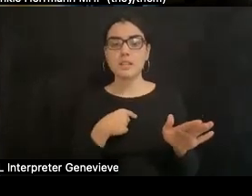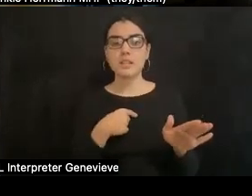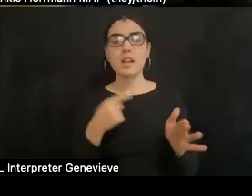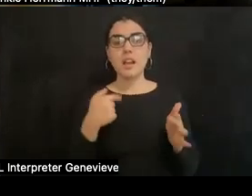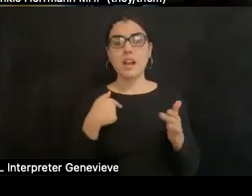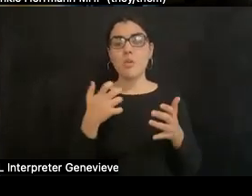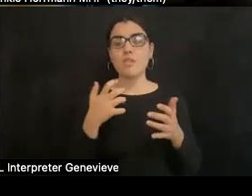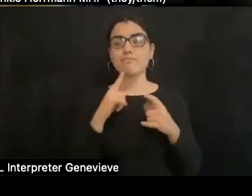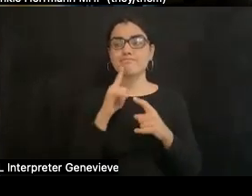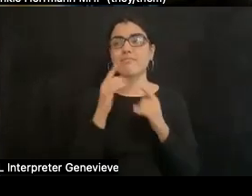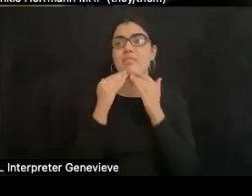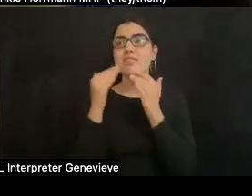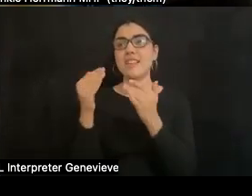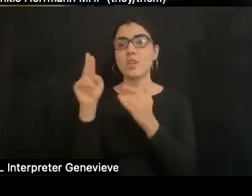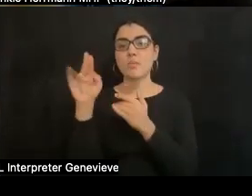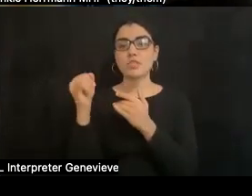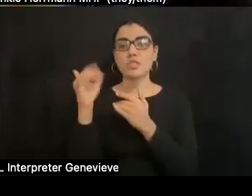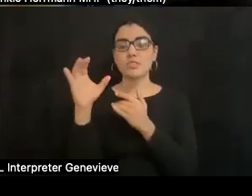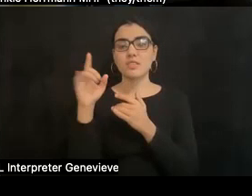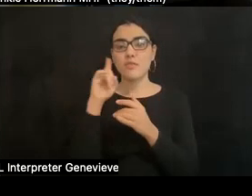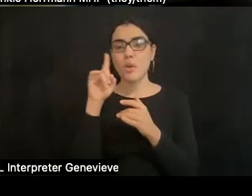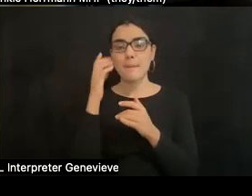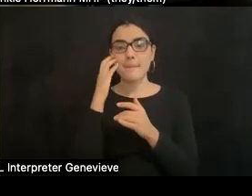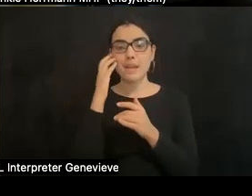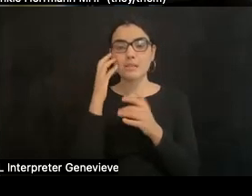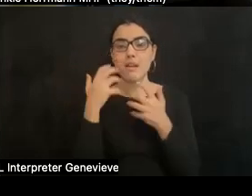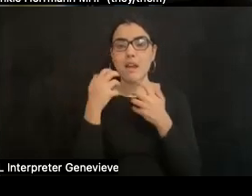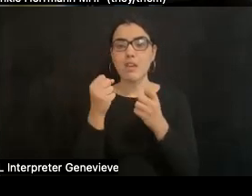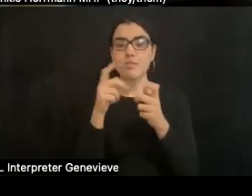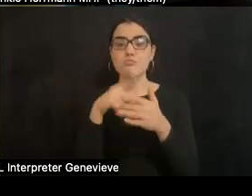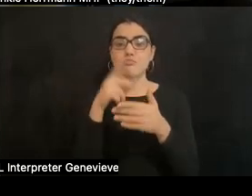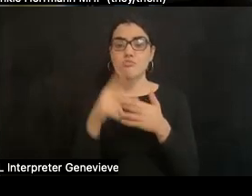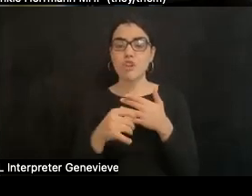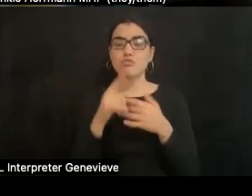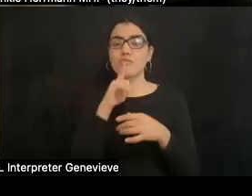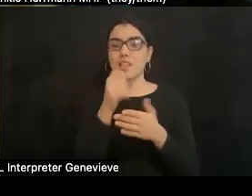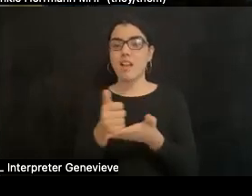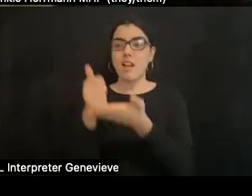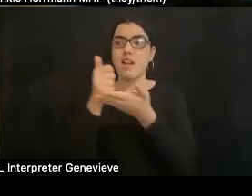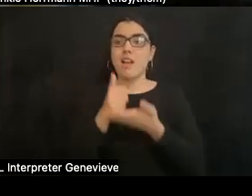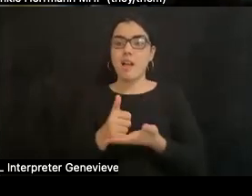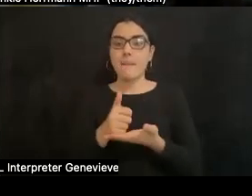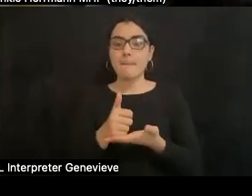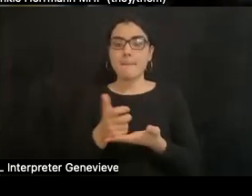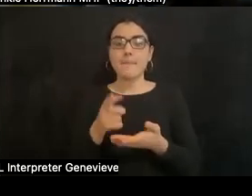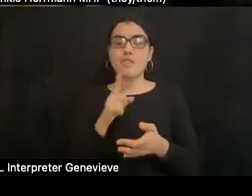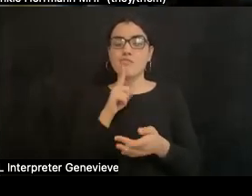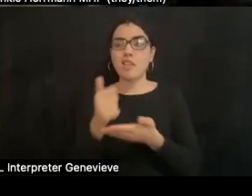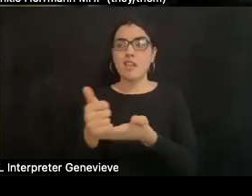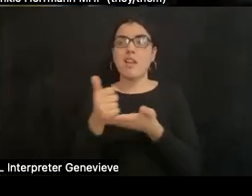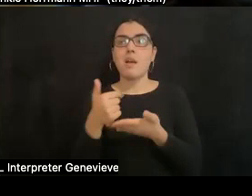thank the Urban Justice Center Mental Health Project for getting this off the ground. It helped me